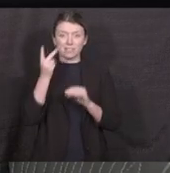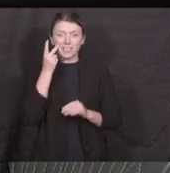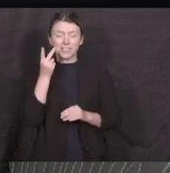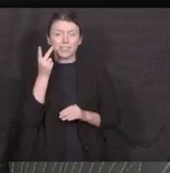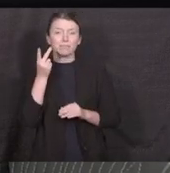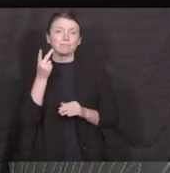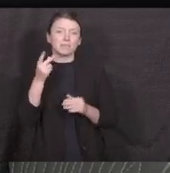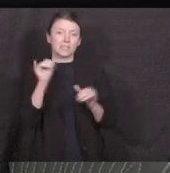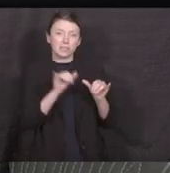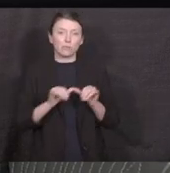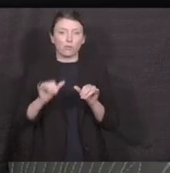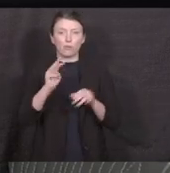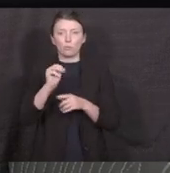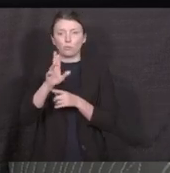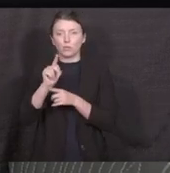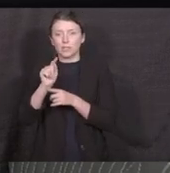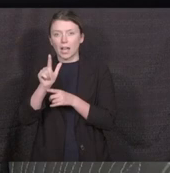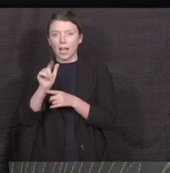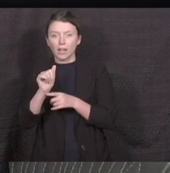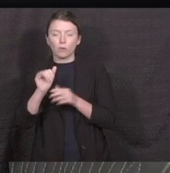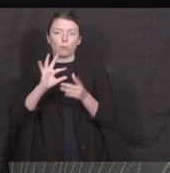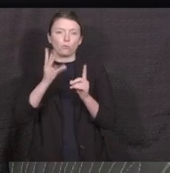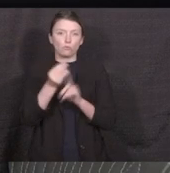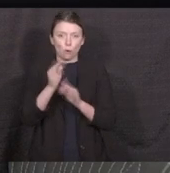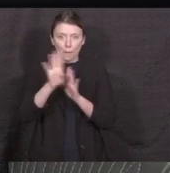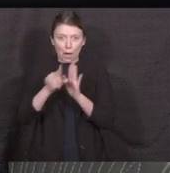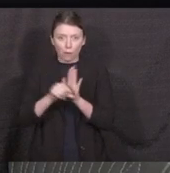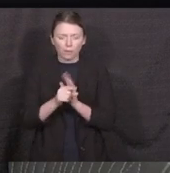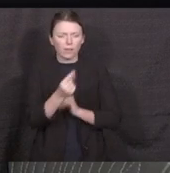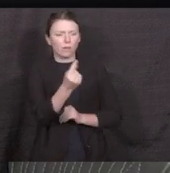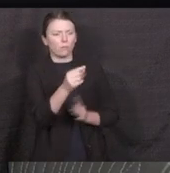backgrounds. I have one student who's so talented,